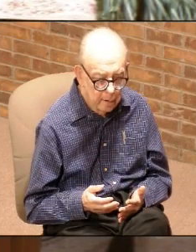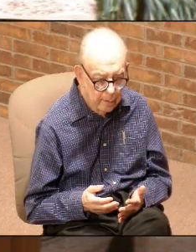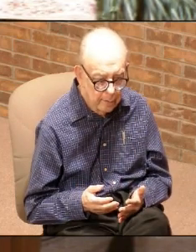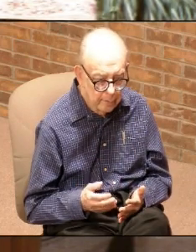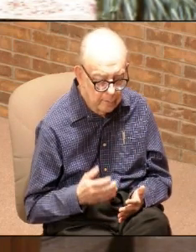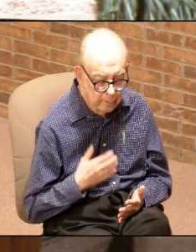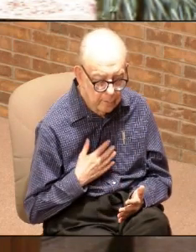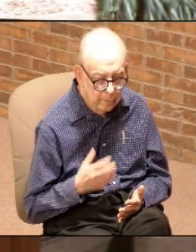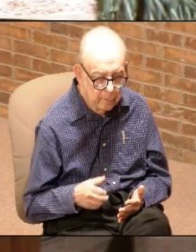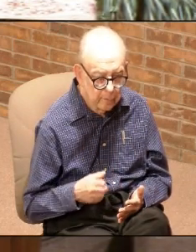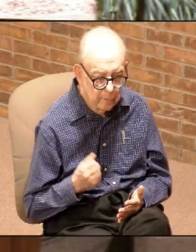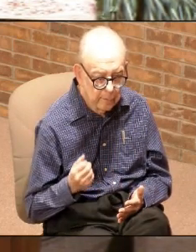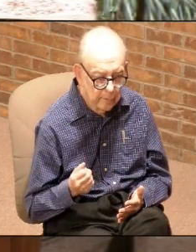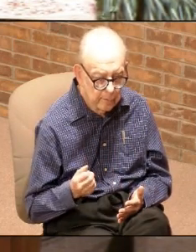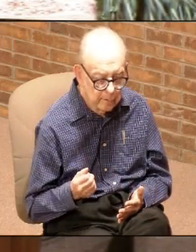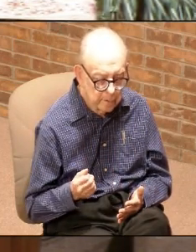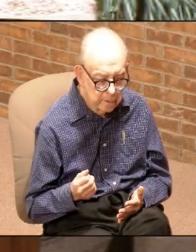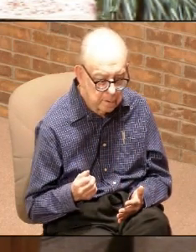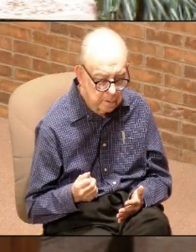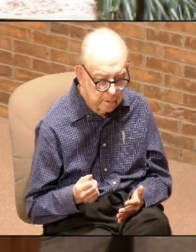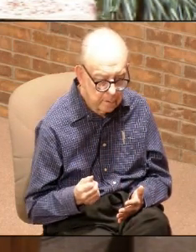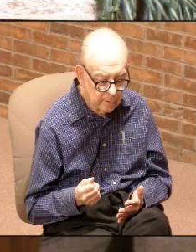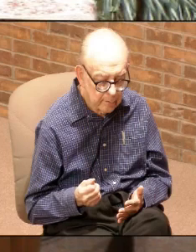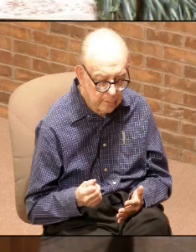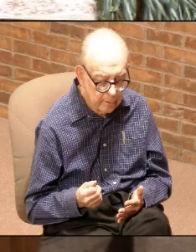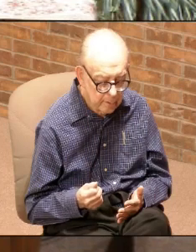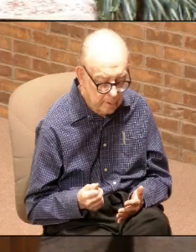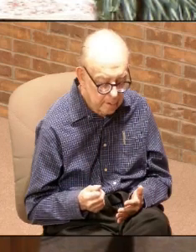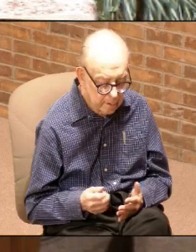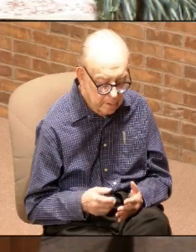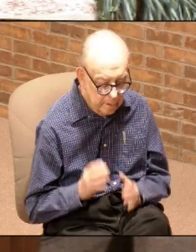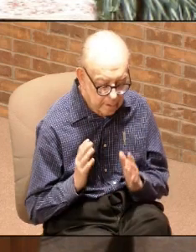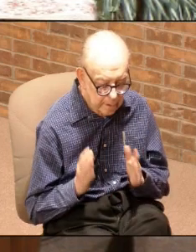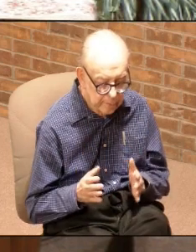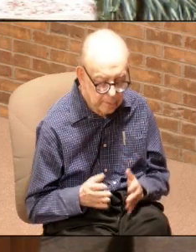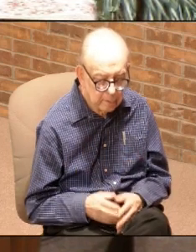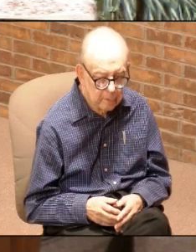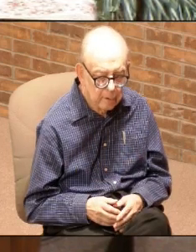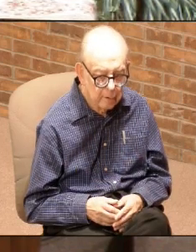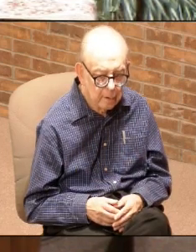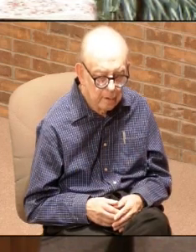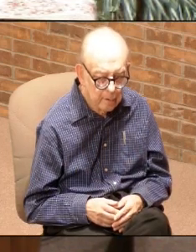And my life has become enriched by listening to people